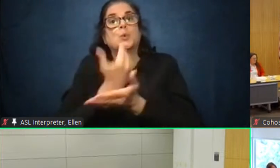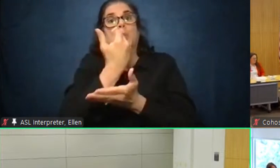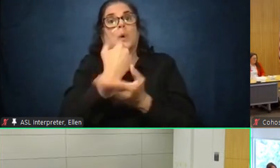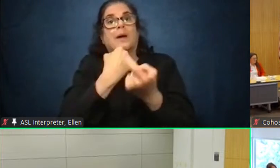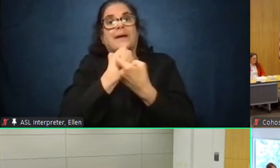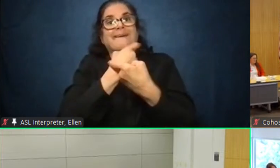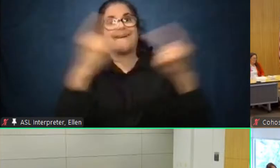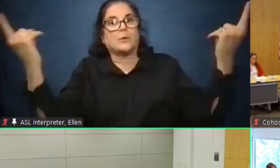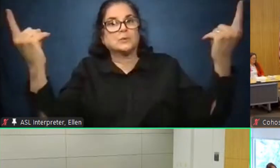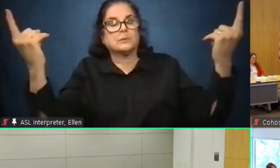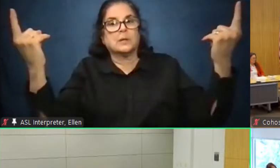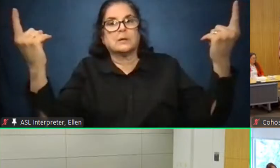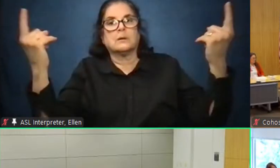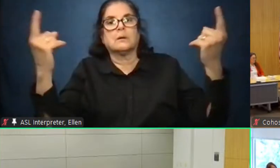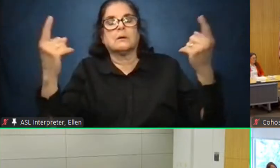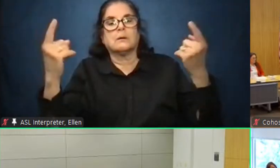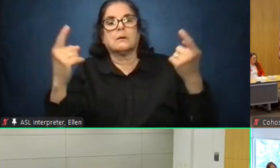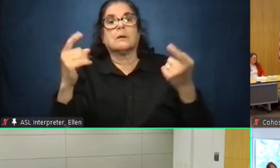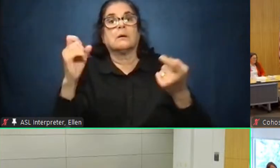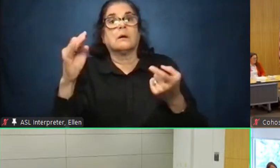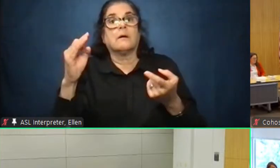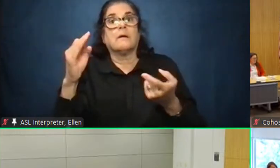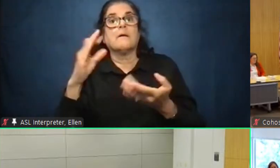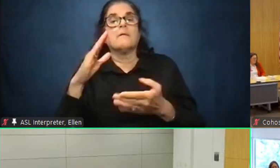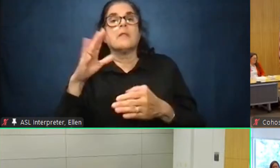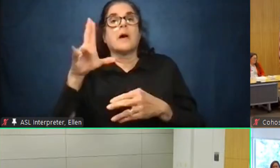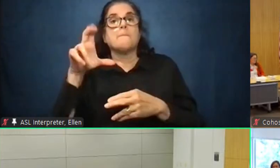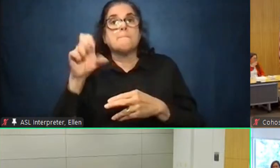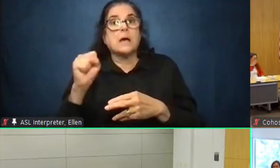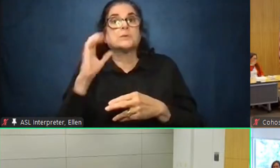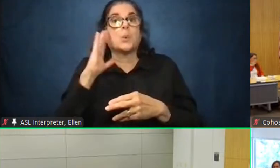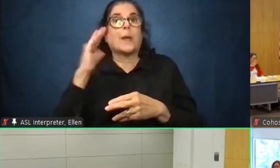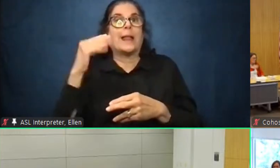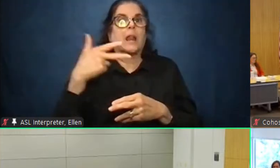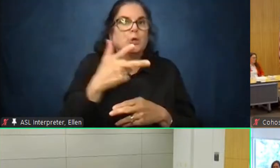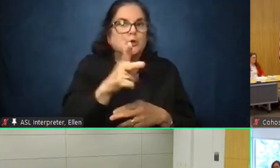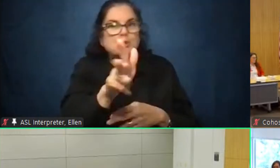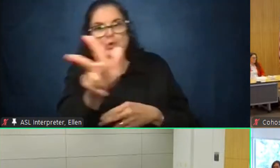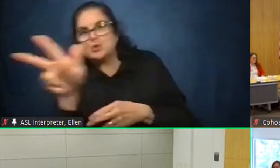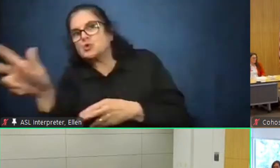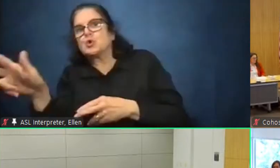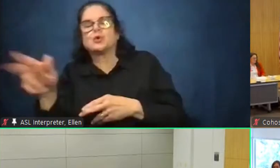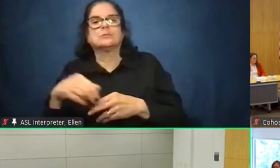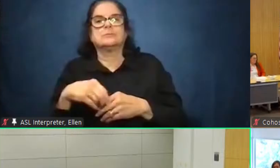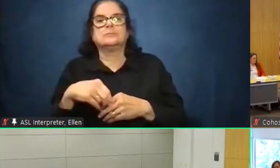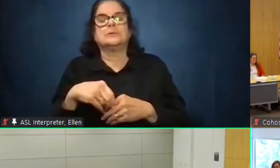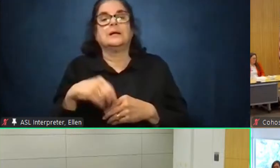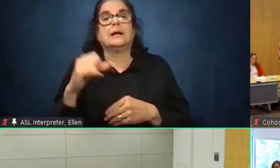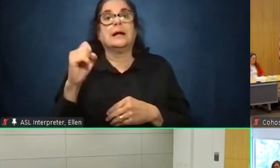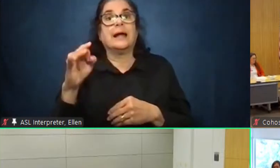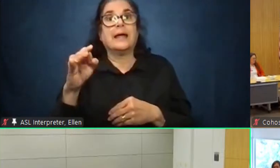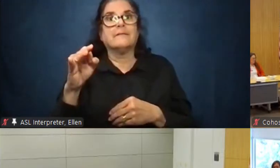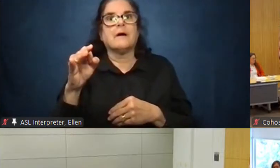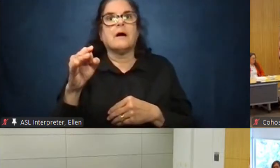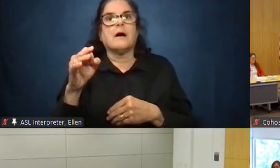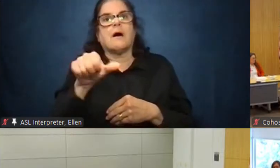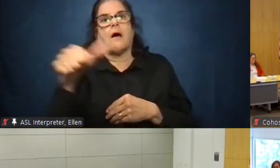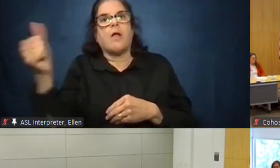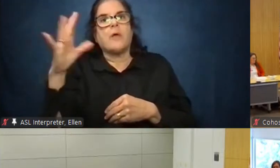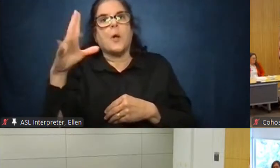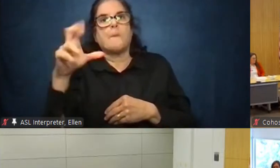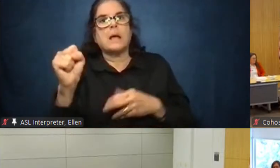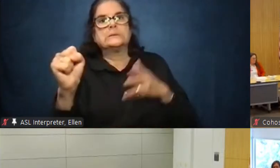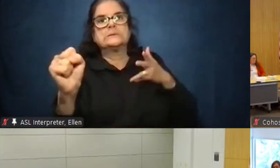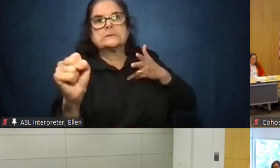announcements about like letting you know when the bus is going to turn, or like if you're on the street, it lets you know like if there's a bus approaching. Mm-hmm. I